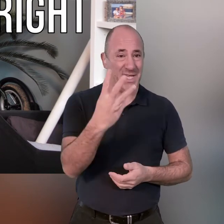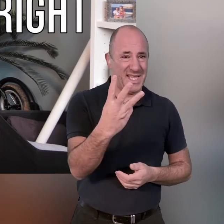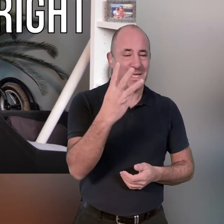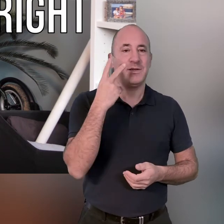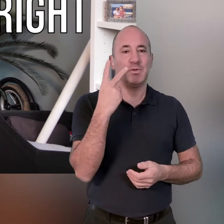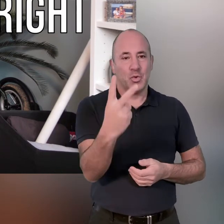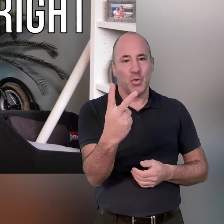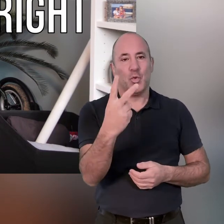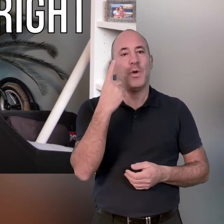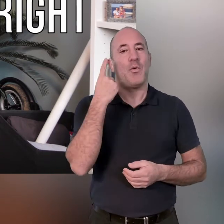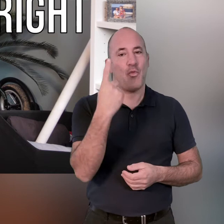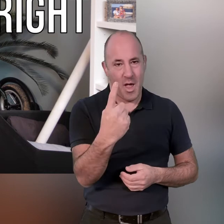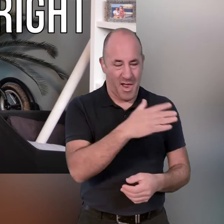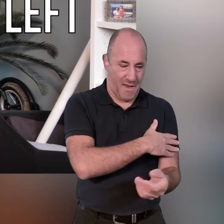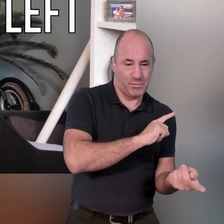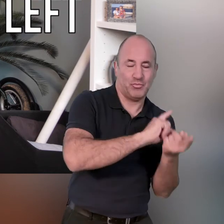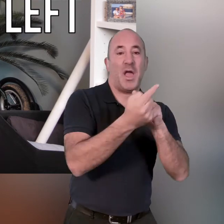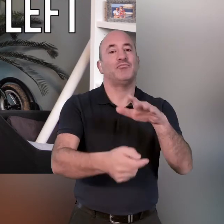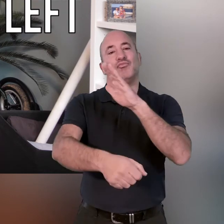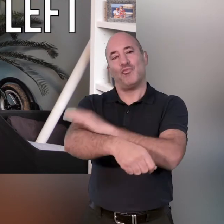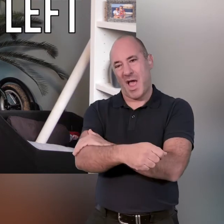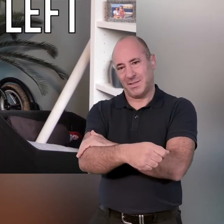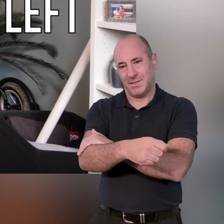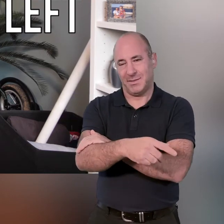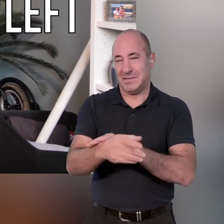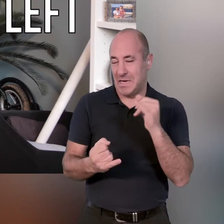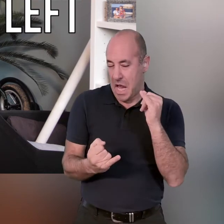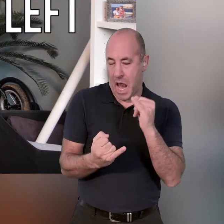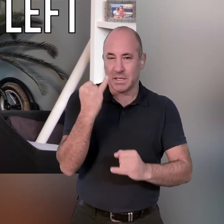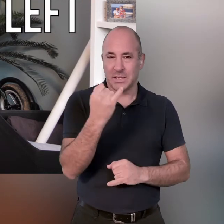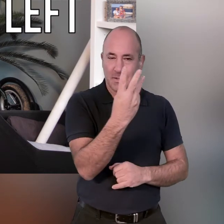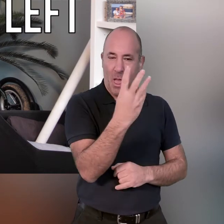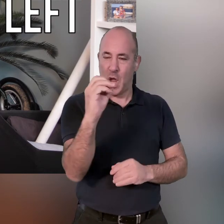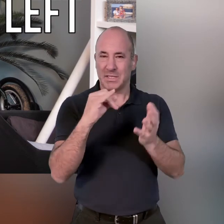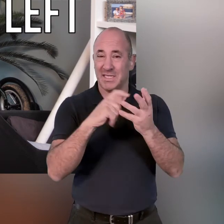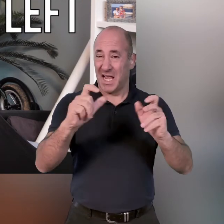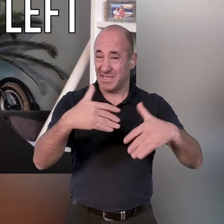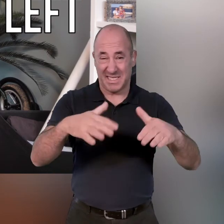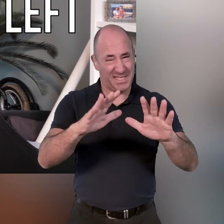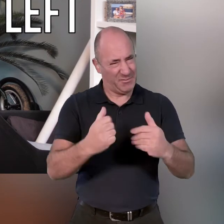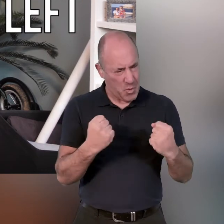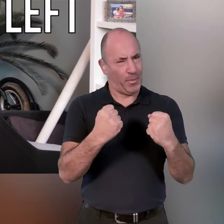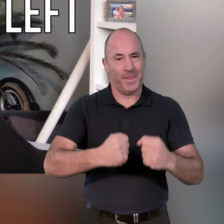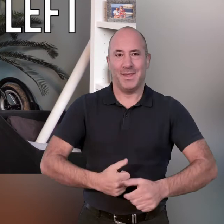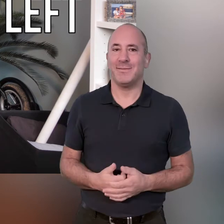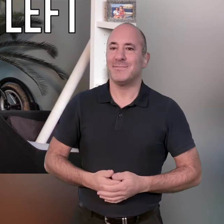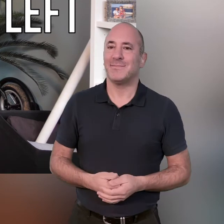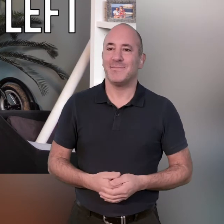3, 2, 1. Changing arms. Last 30 seconds now. Let's make it a good